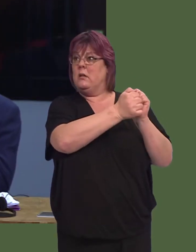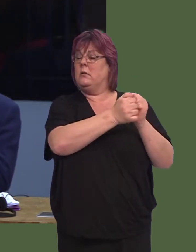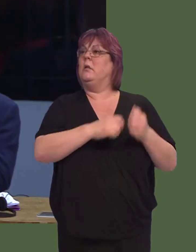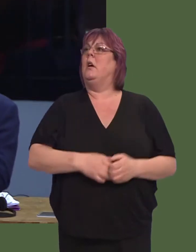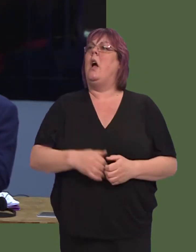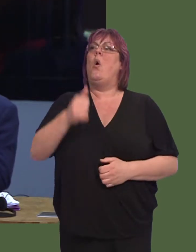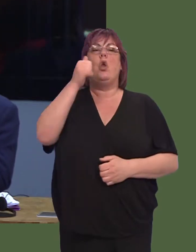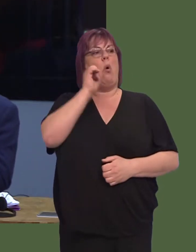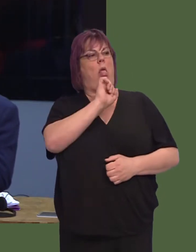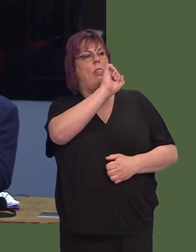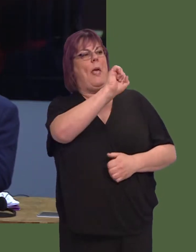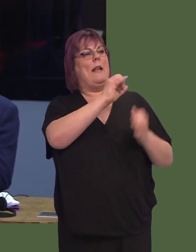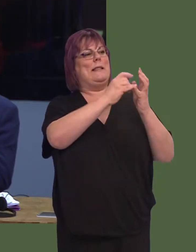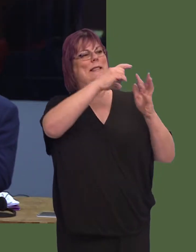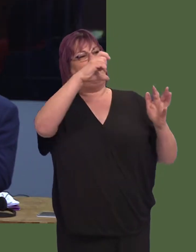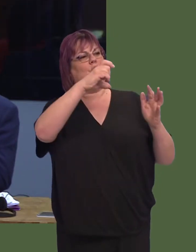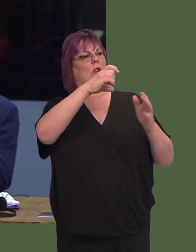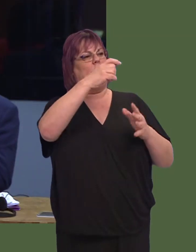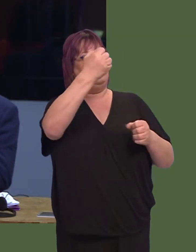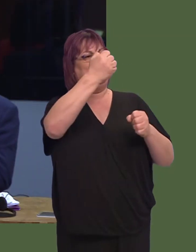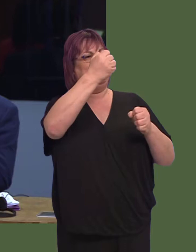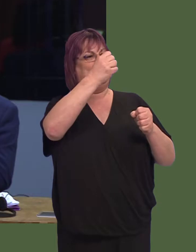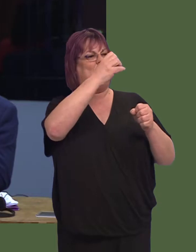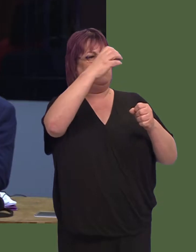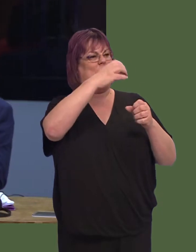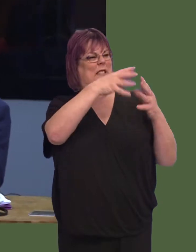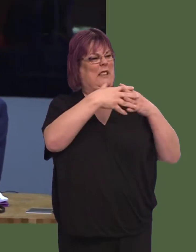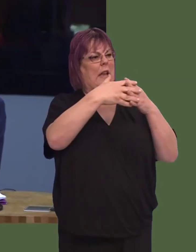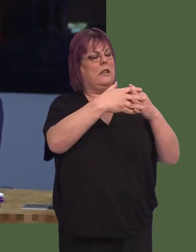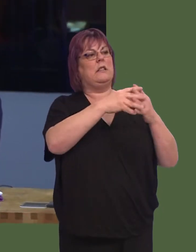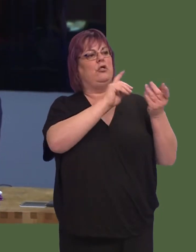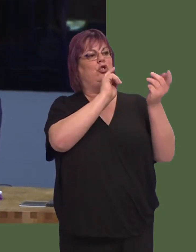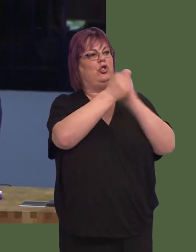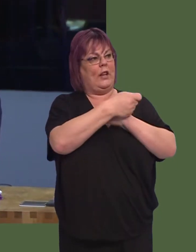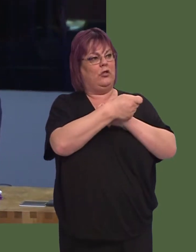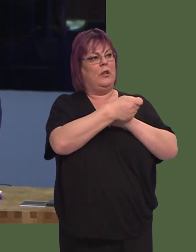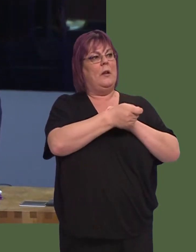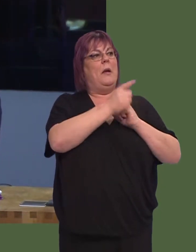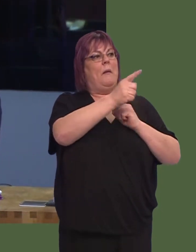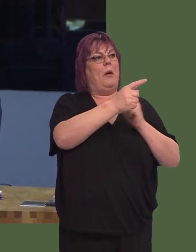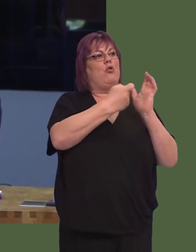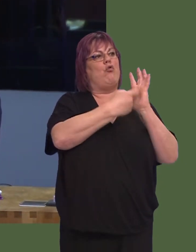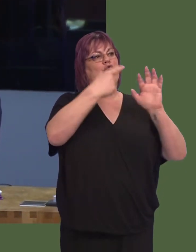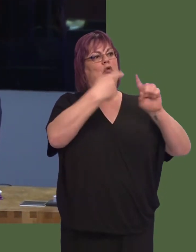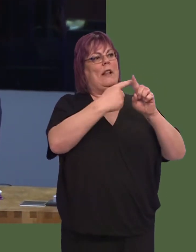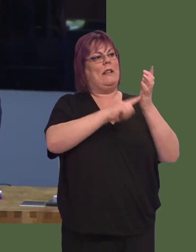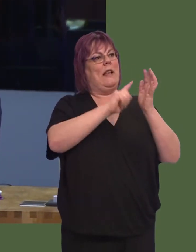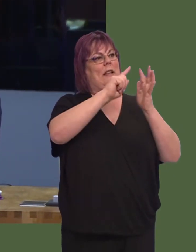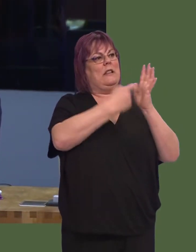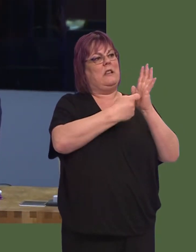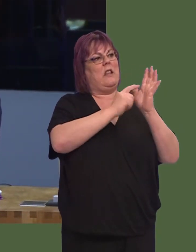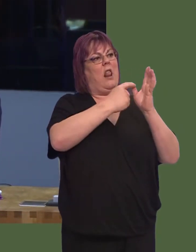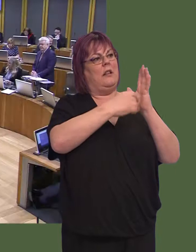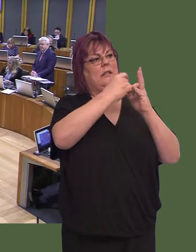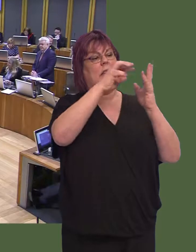the Secretary of State has changed in the course of today, Rex Tillerson said recently we stand in solidarity with our